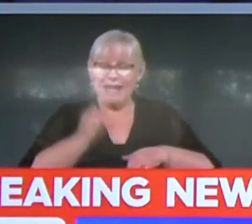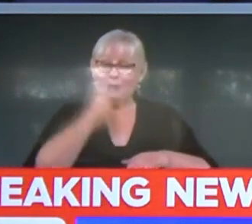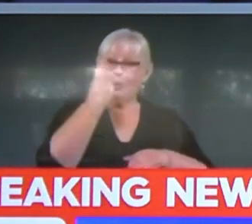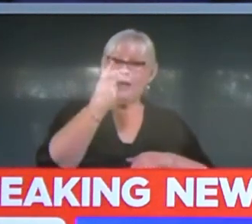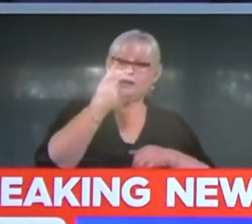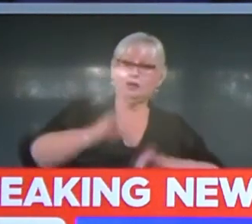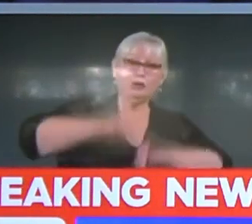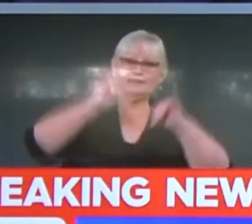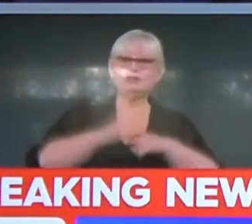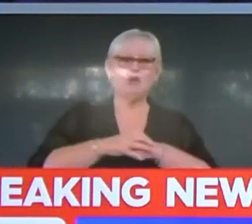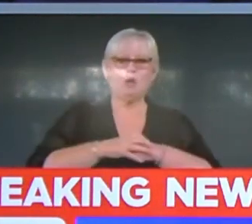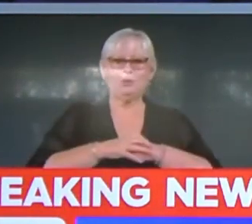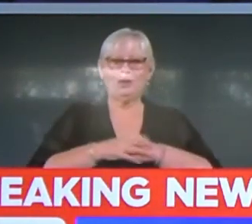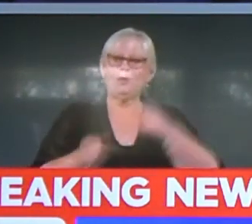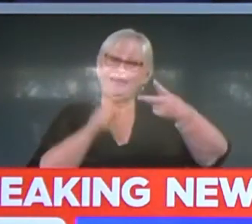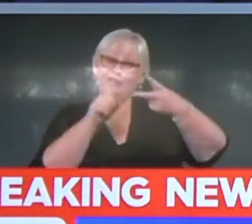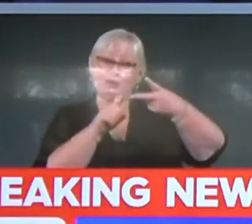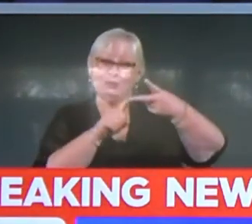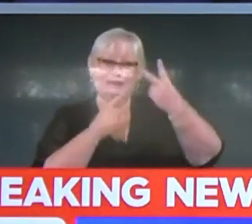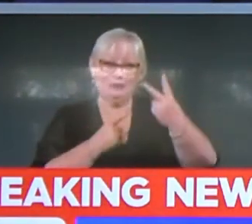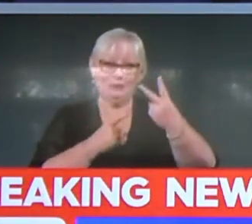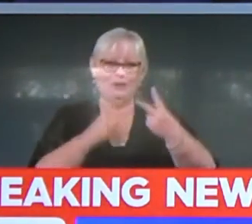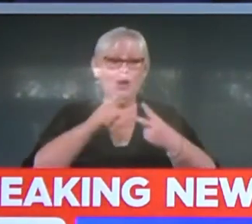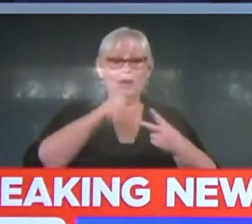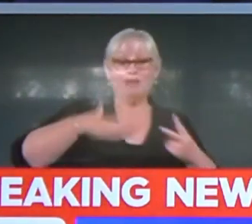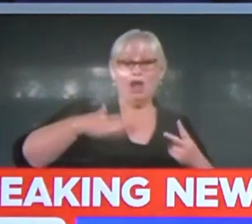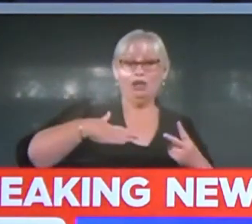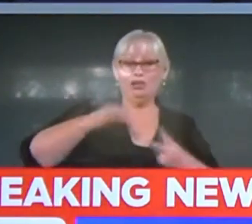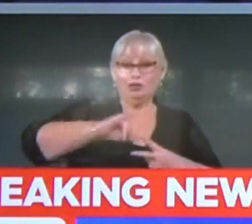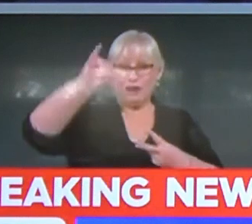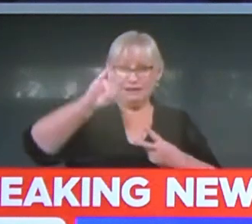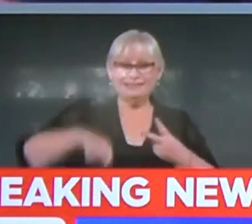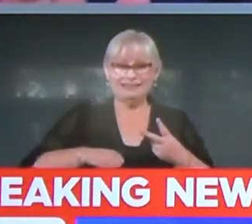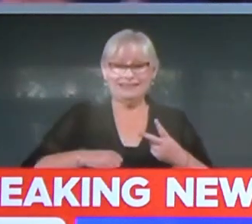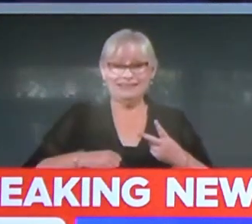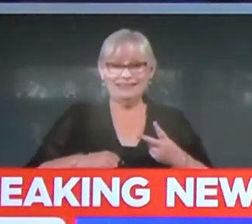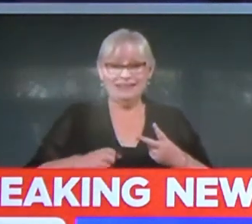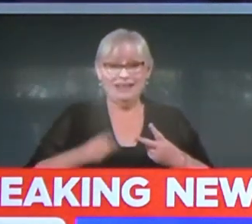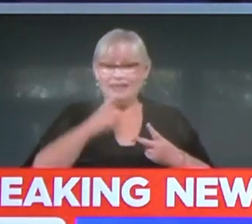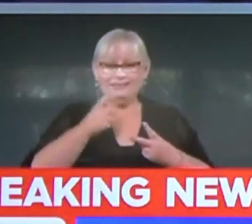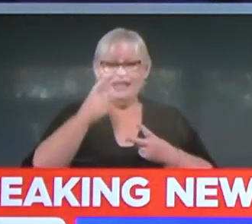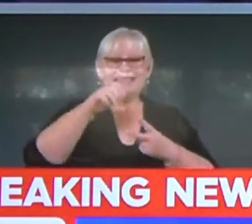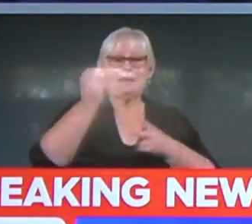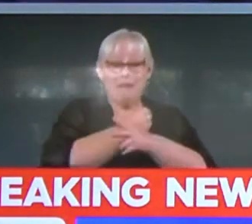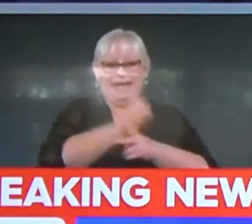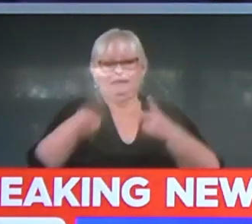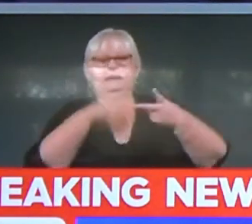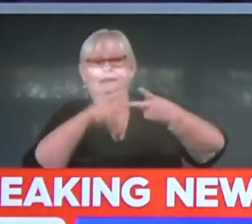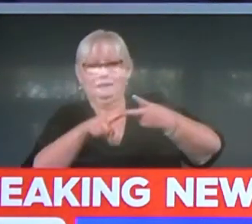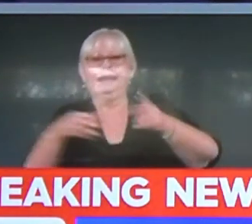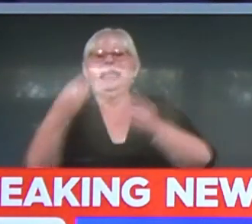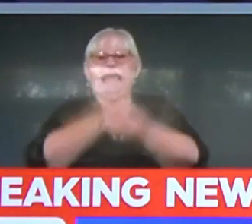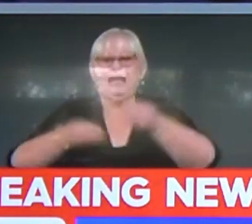crisis. We're dealing with 2 crises. We're dealing with a health crisis that has caused an economic crisis.